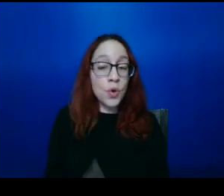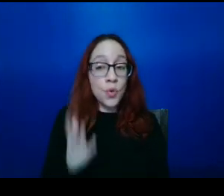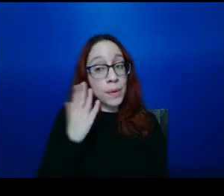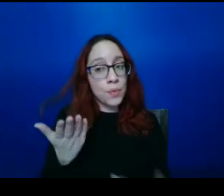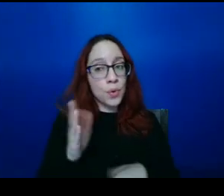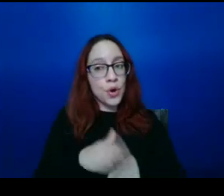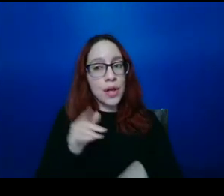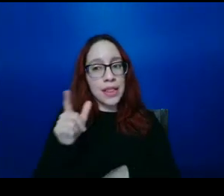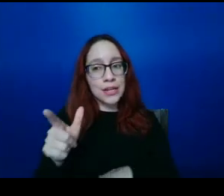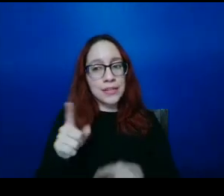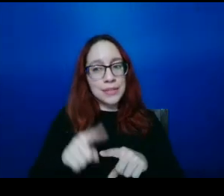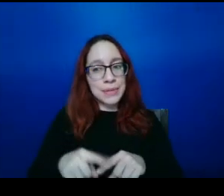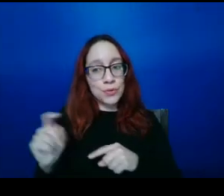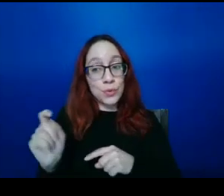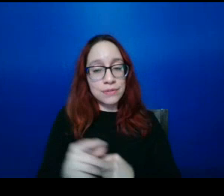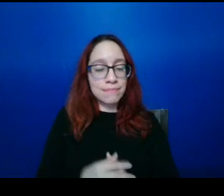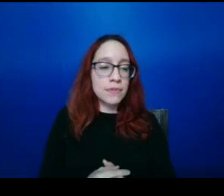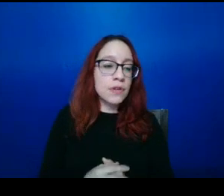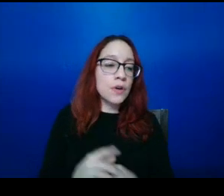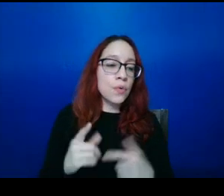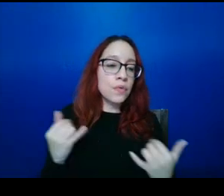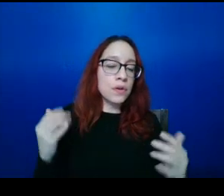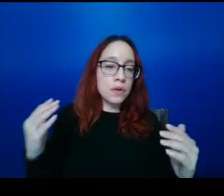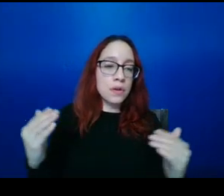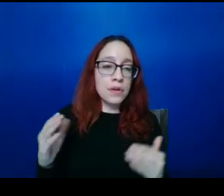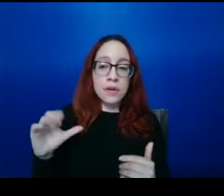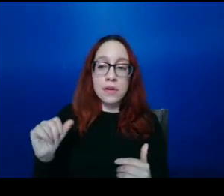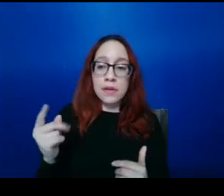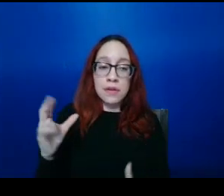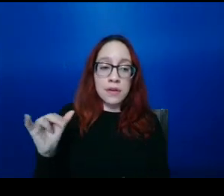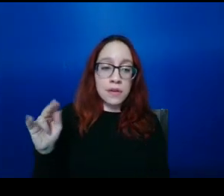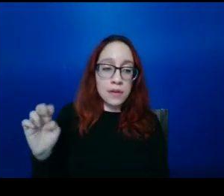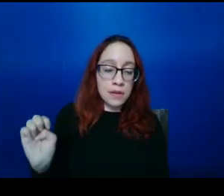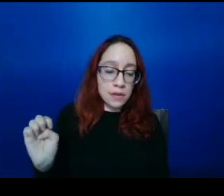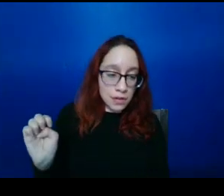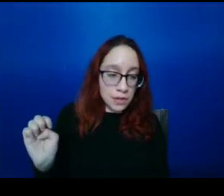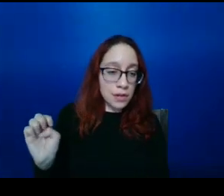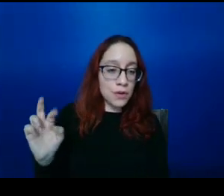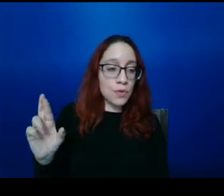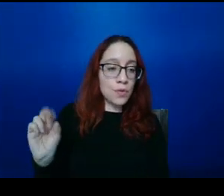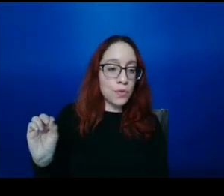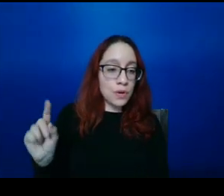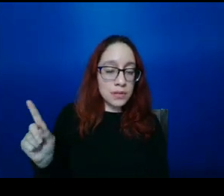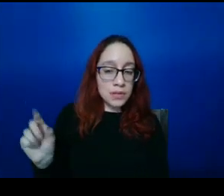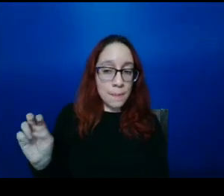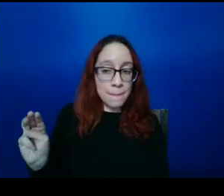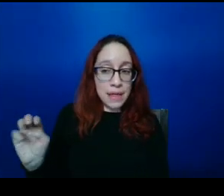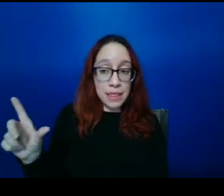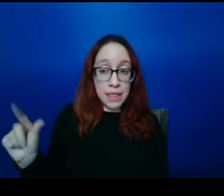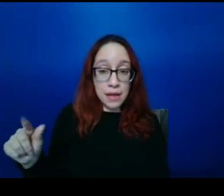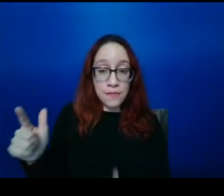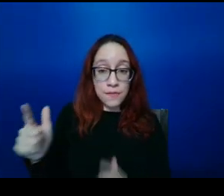later, depending on the questions. But now we have Catherine Rosmel, another member of our legal team.